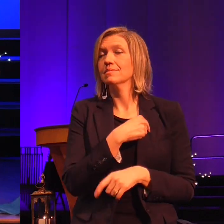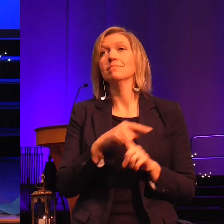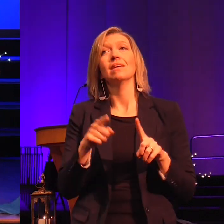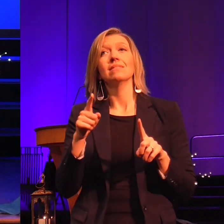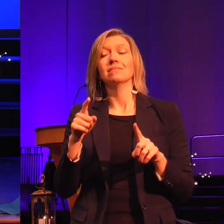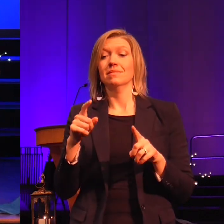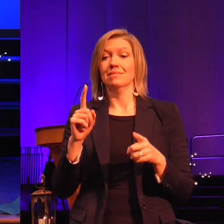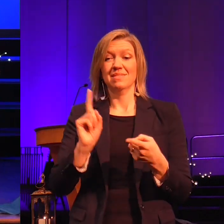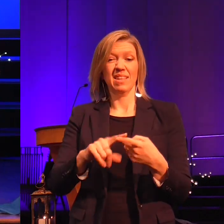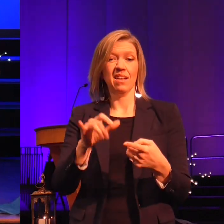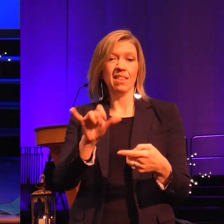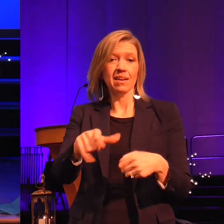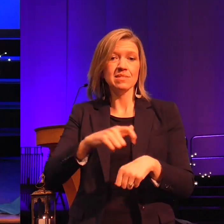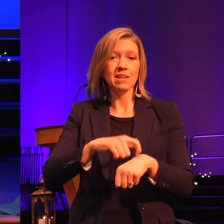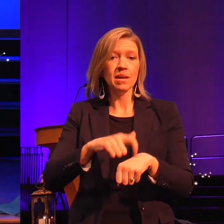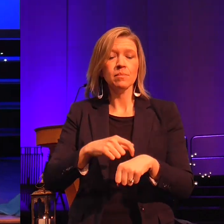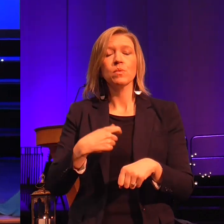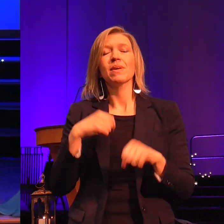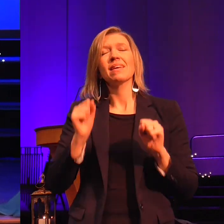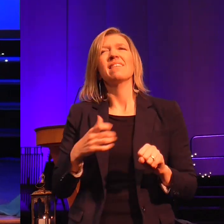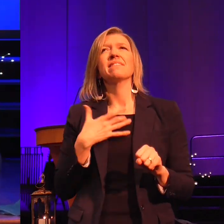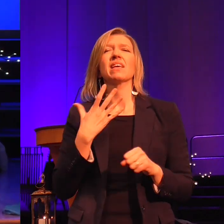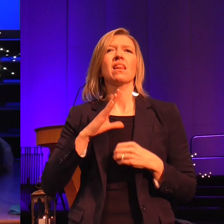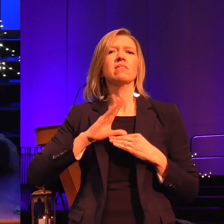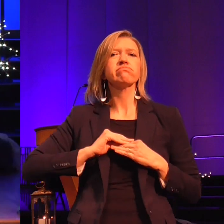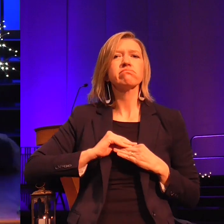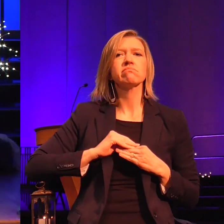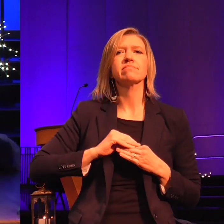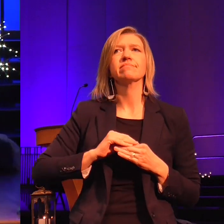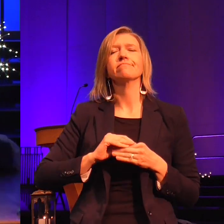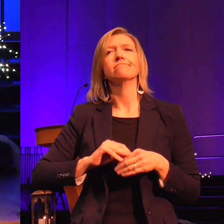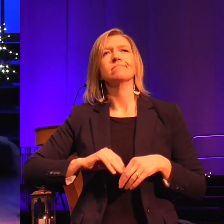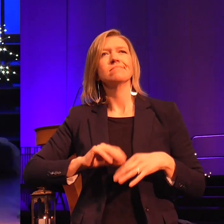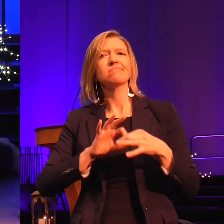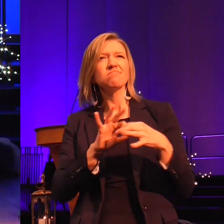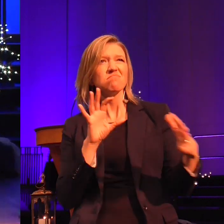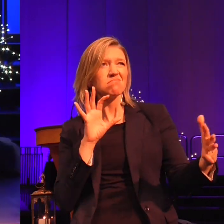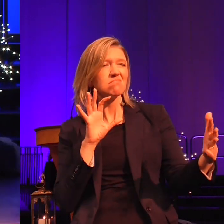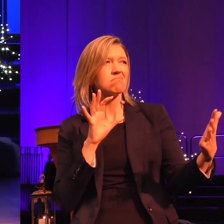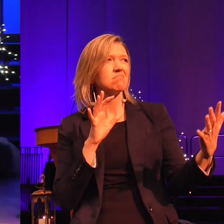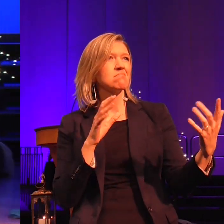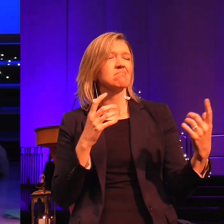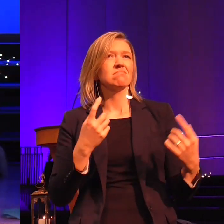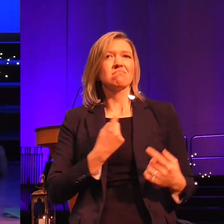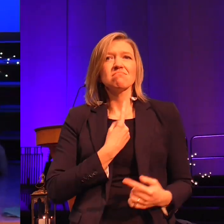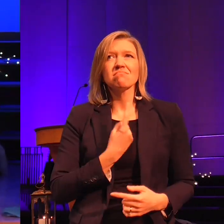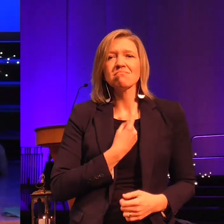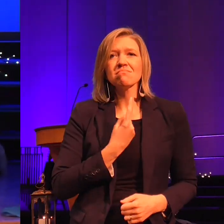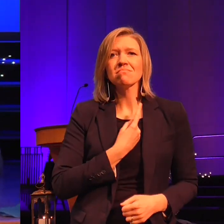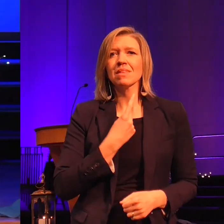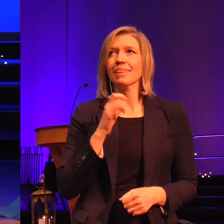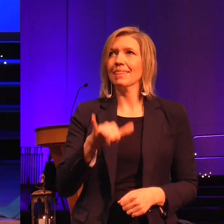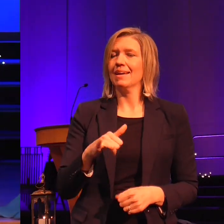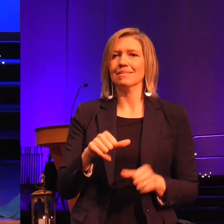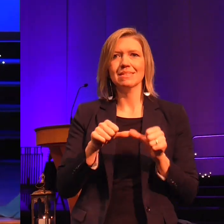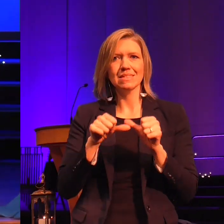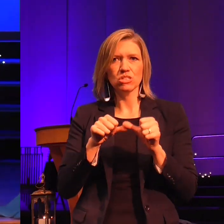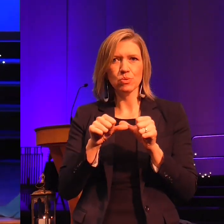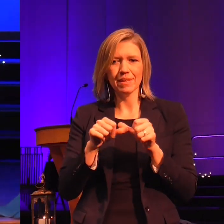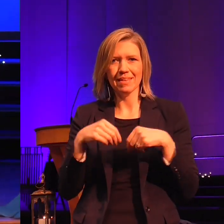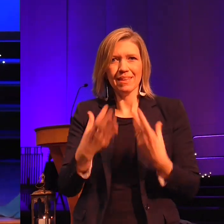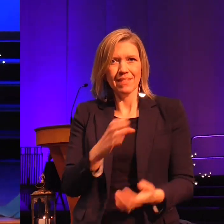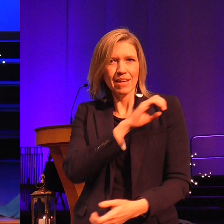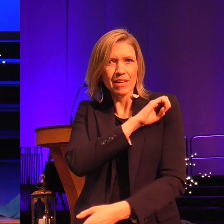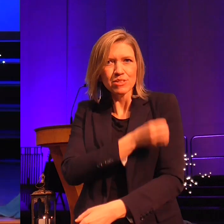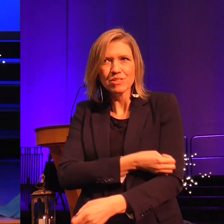playing small, feeling disconnected. Because that's what we are continually giving our energy to in